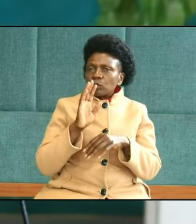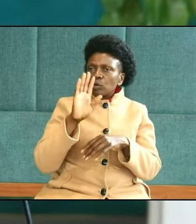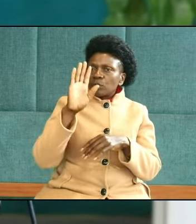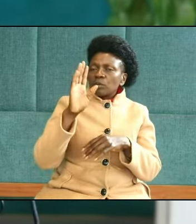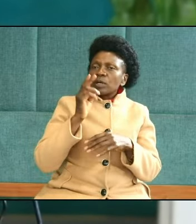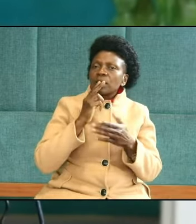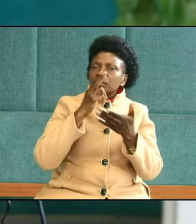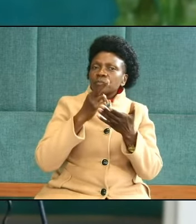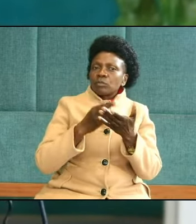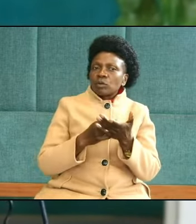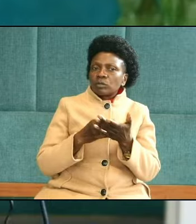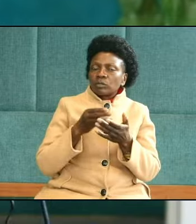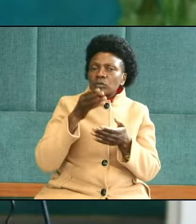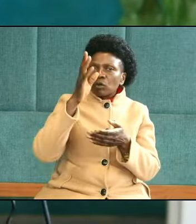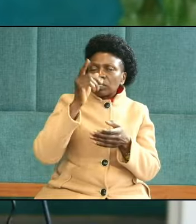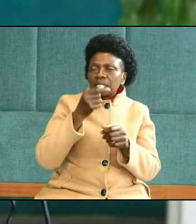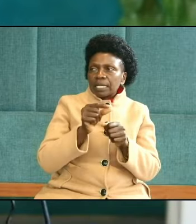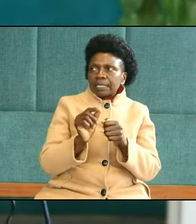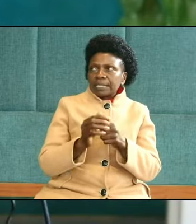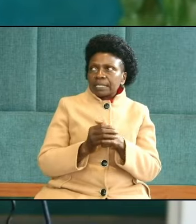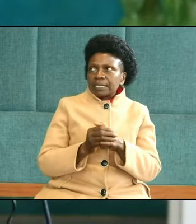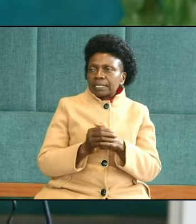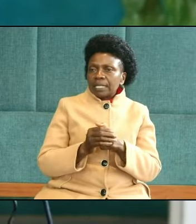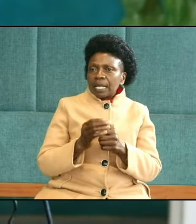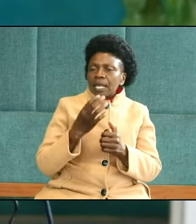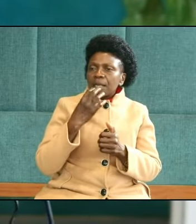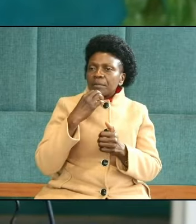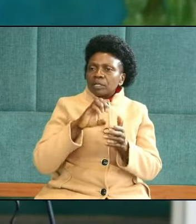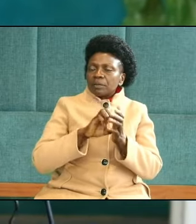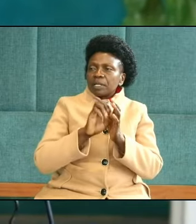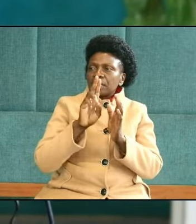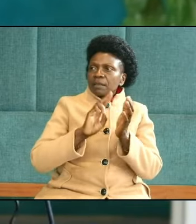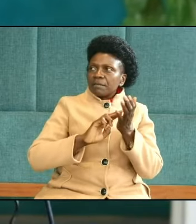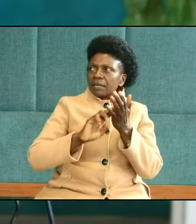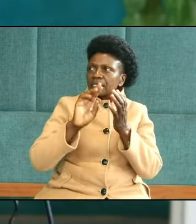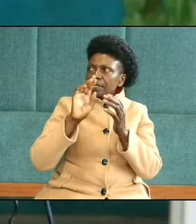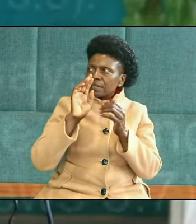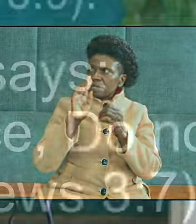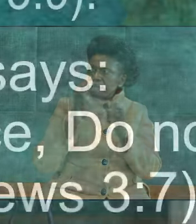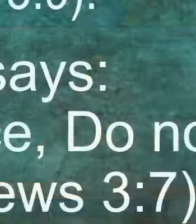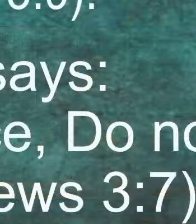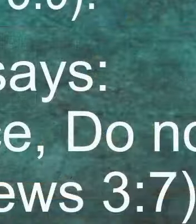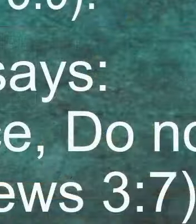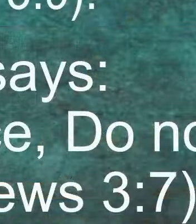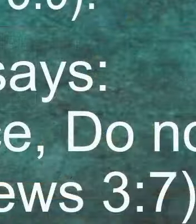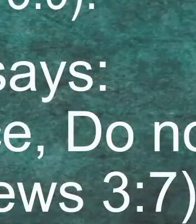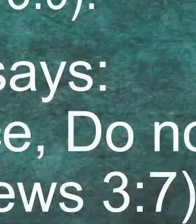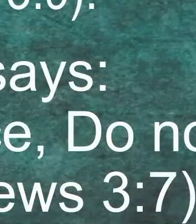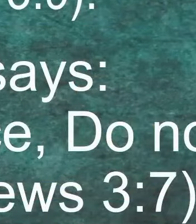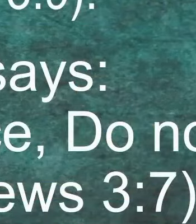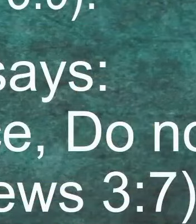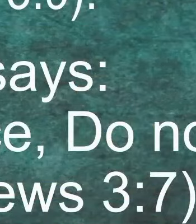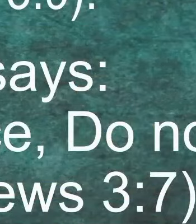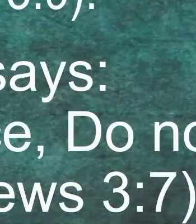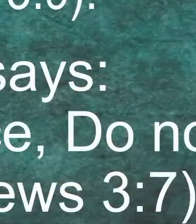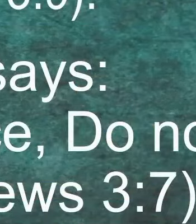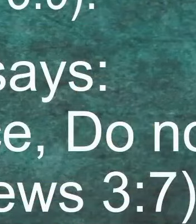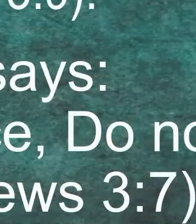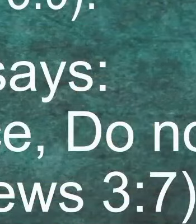respond to God's grace. Hebrews chapter 3, verse 7 puts it this way, therefore, as the Holy Spirit